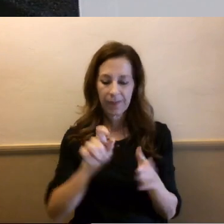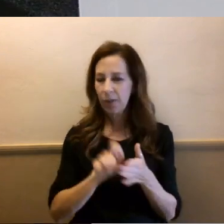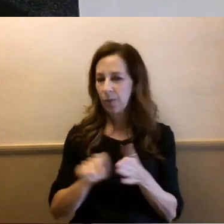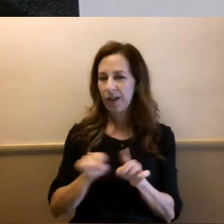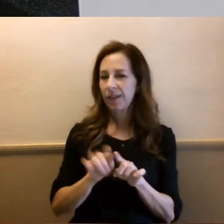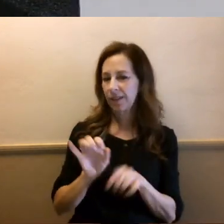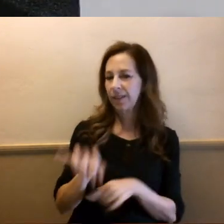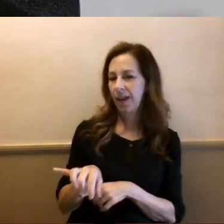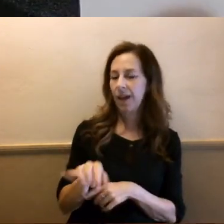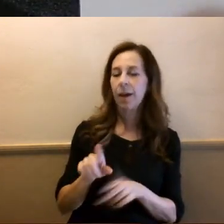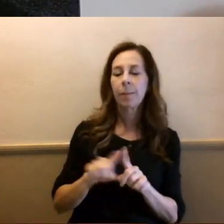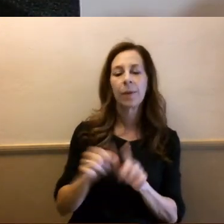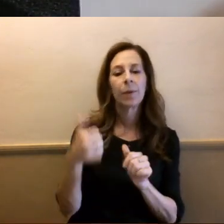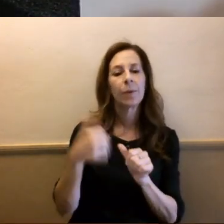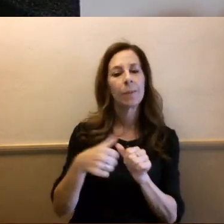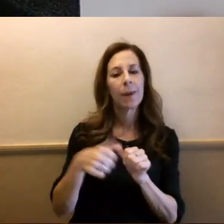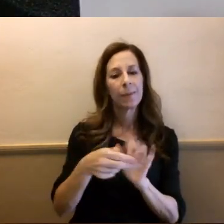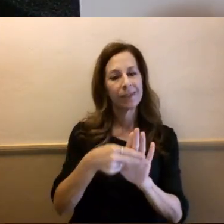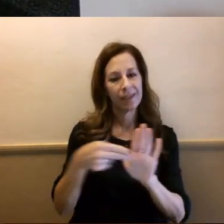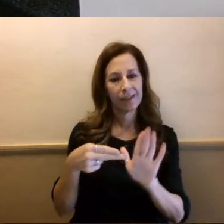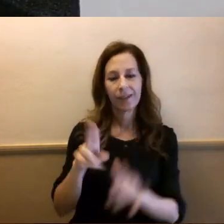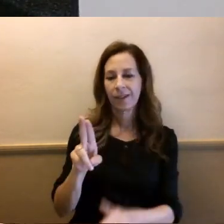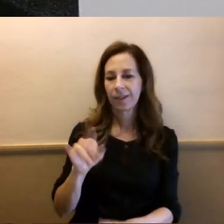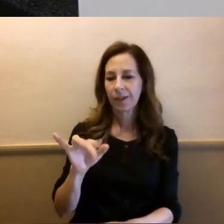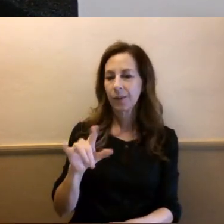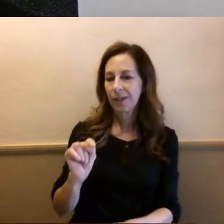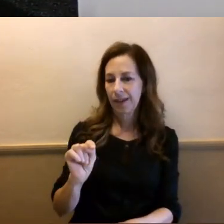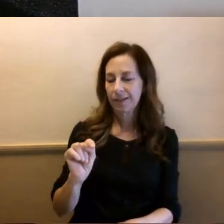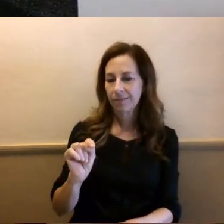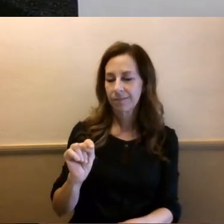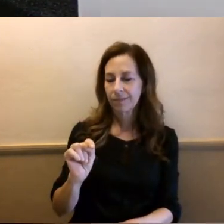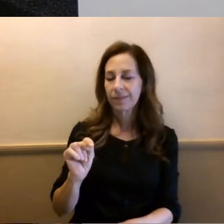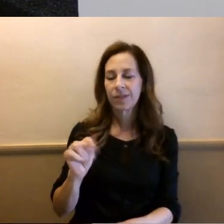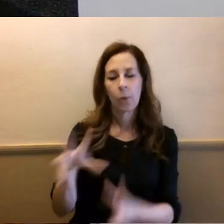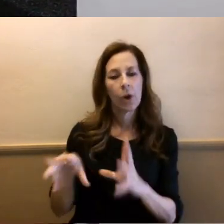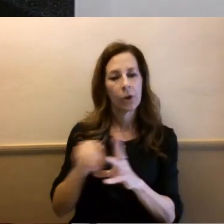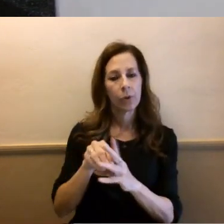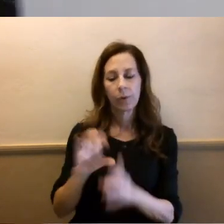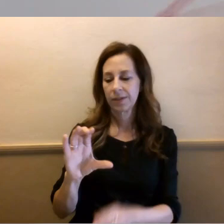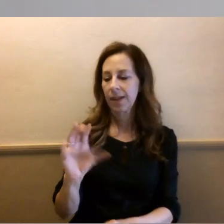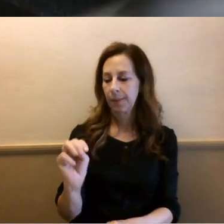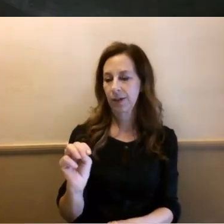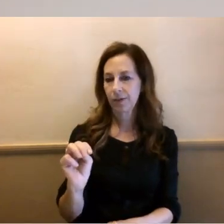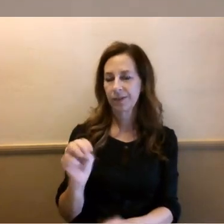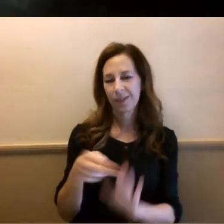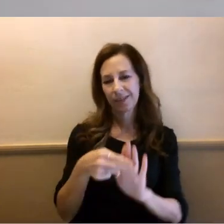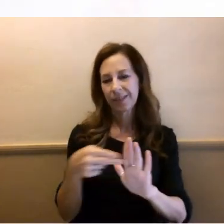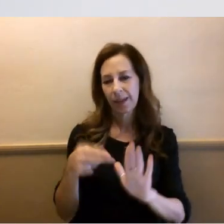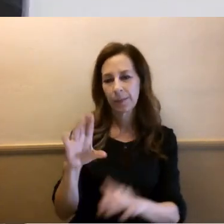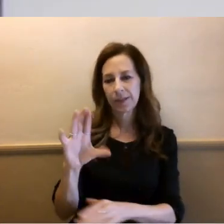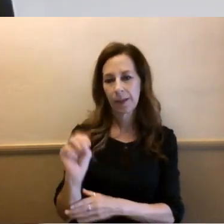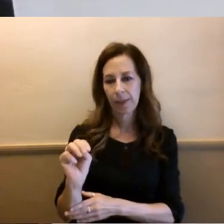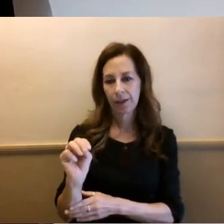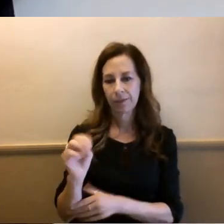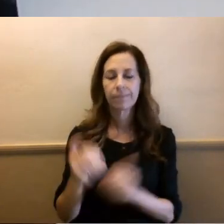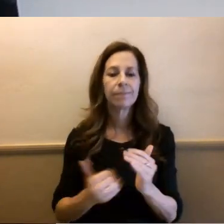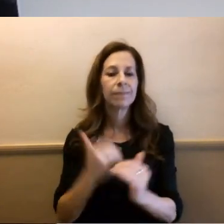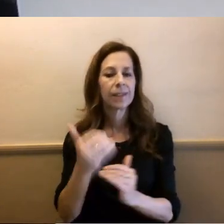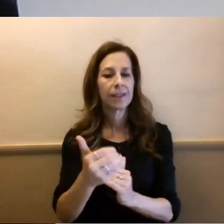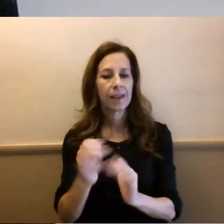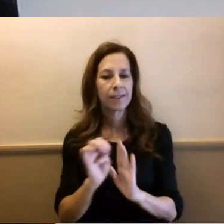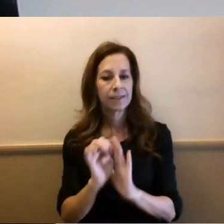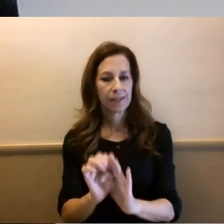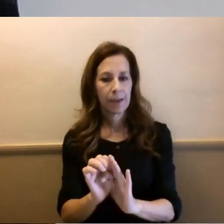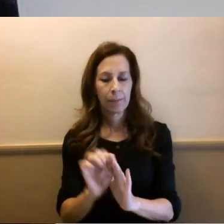just write it like this, but make sure you put the units in there. And it said centimeters, so make sure you include the centimeters. Next